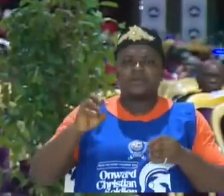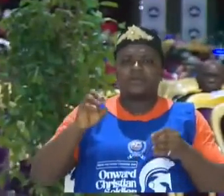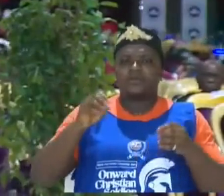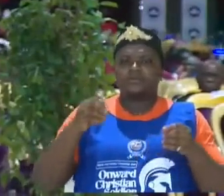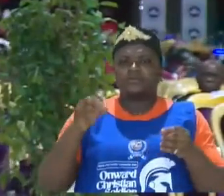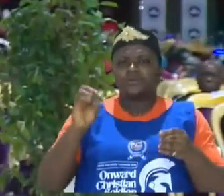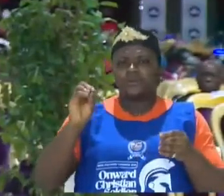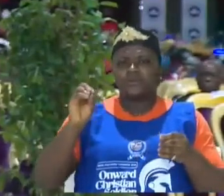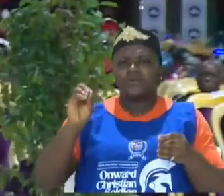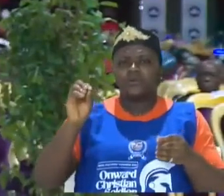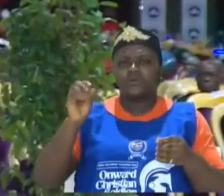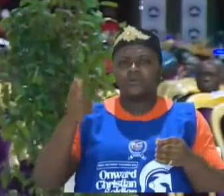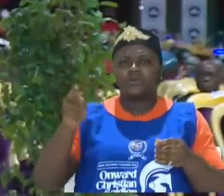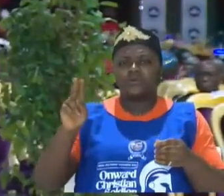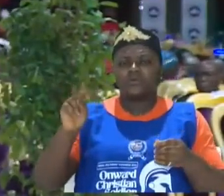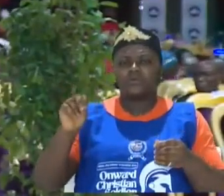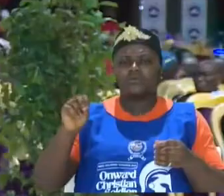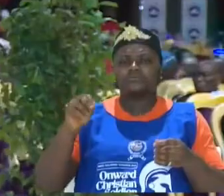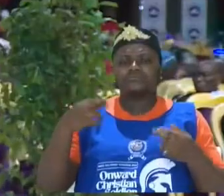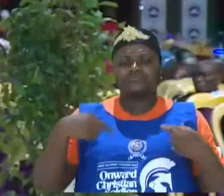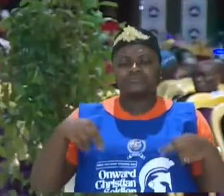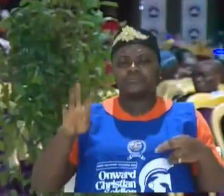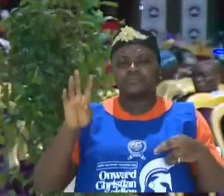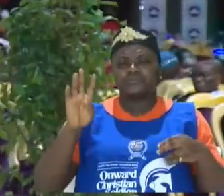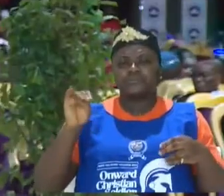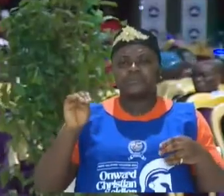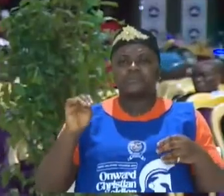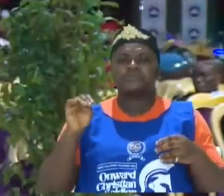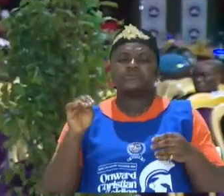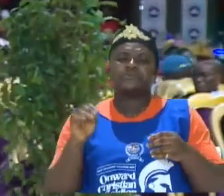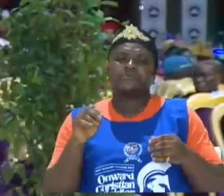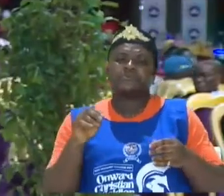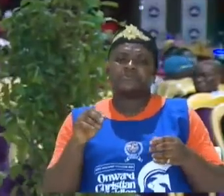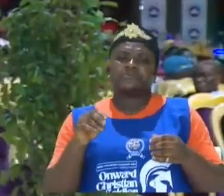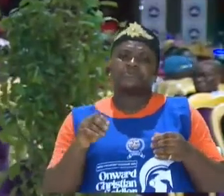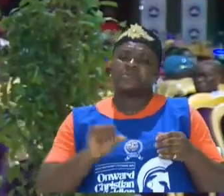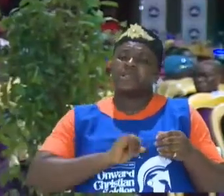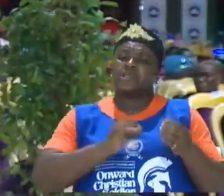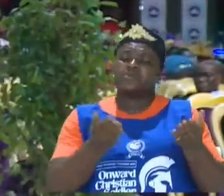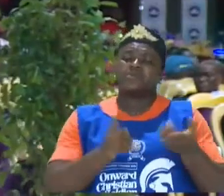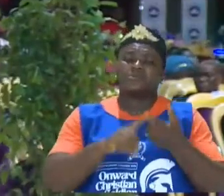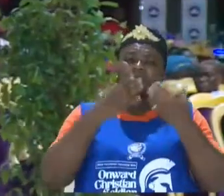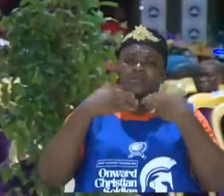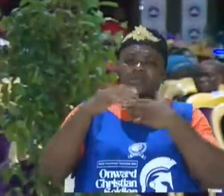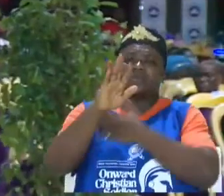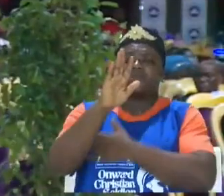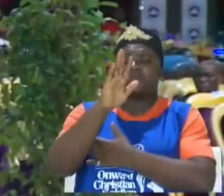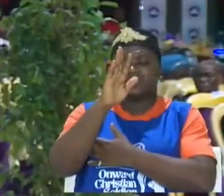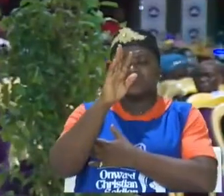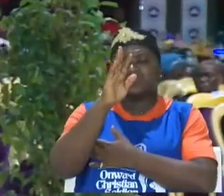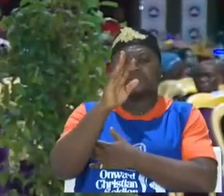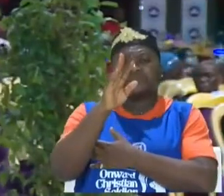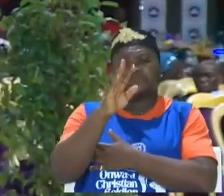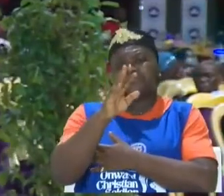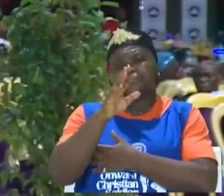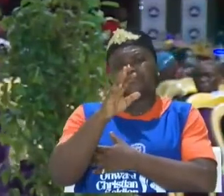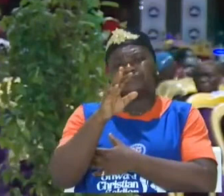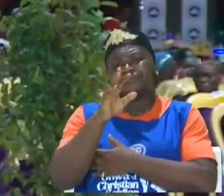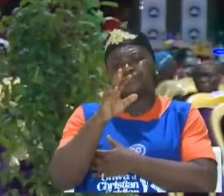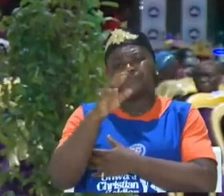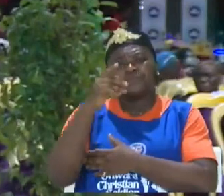want to thank God for the salvation of my soul and for delivering me from the hand of tumor that was troubling